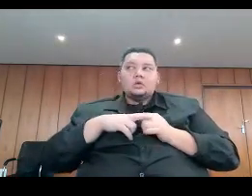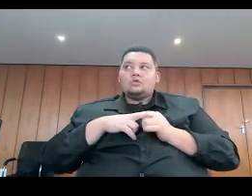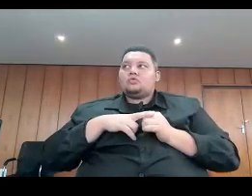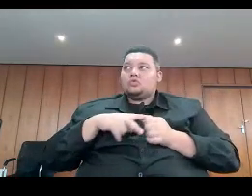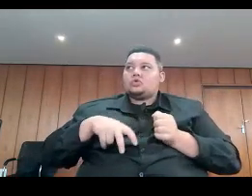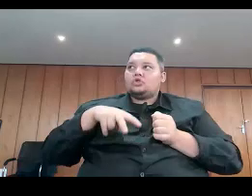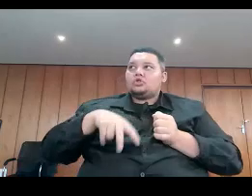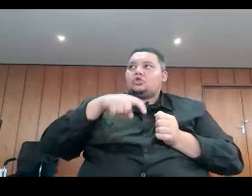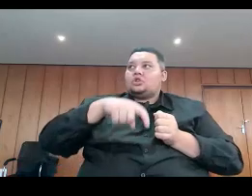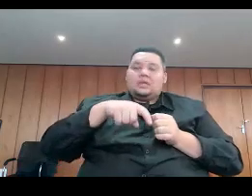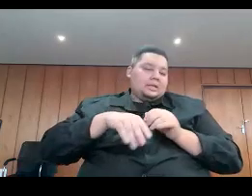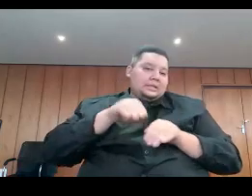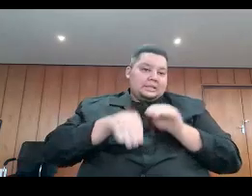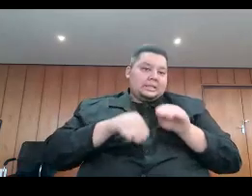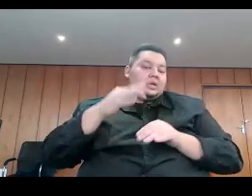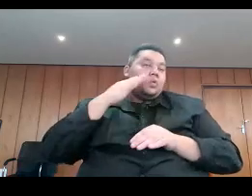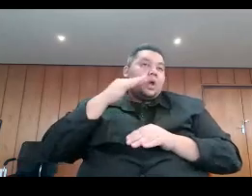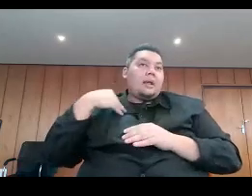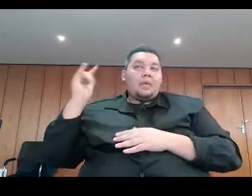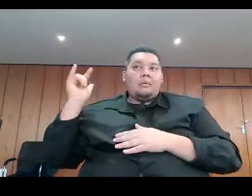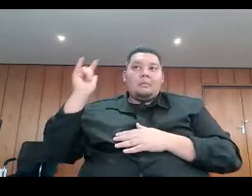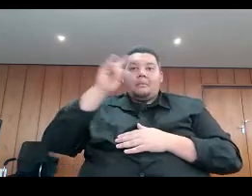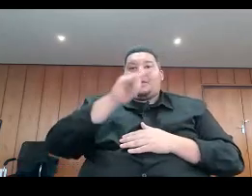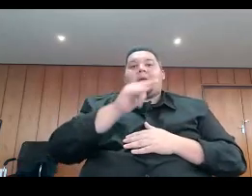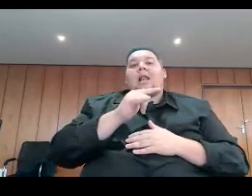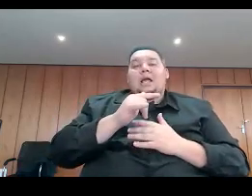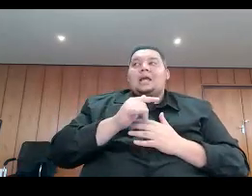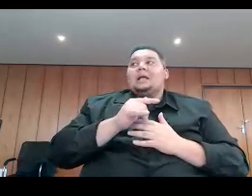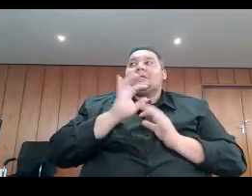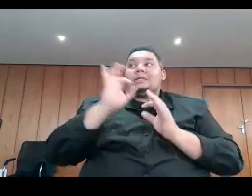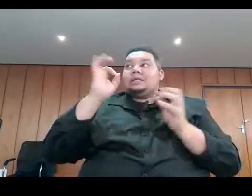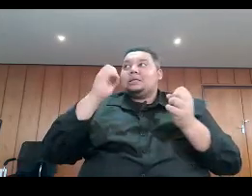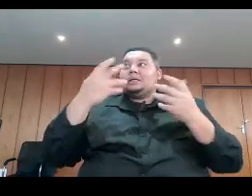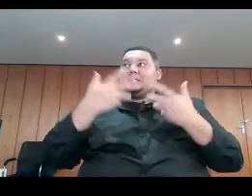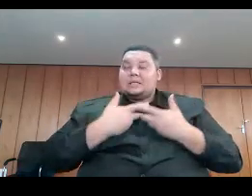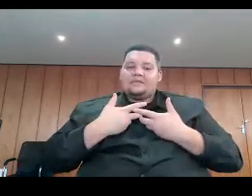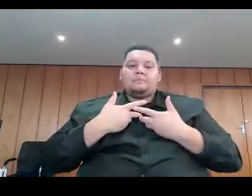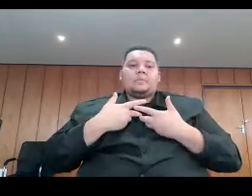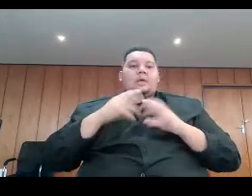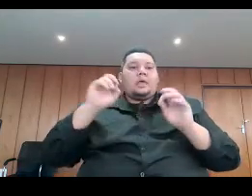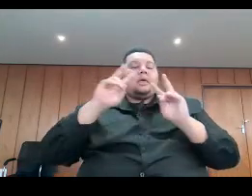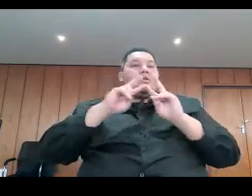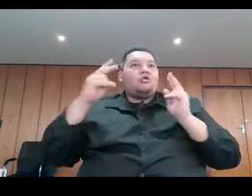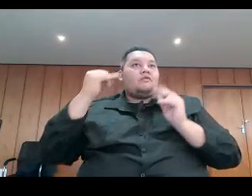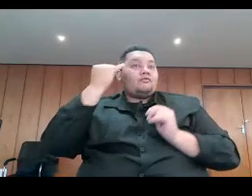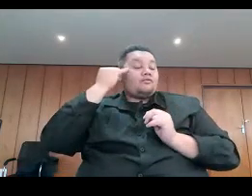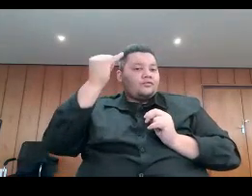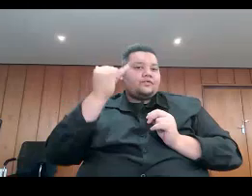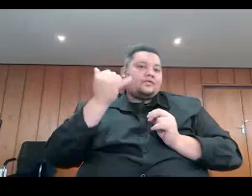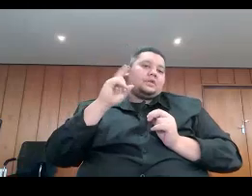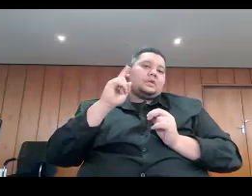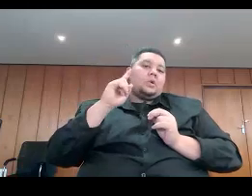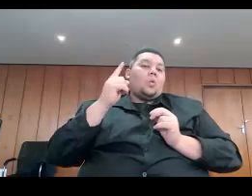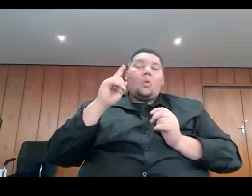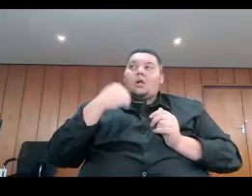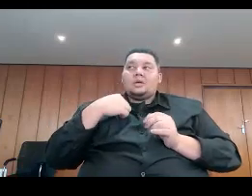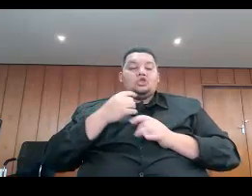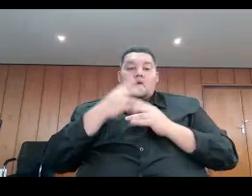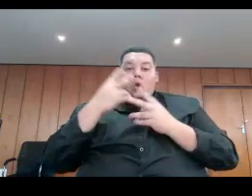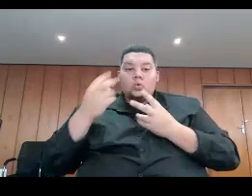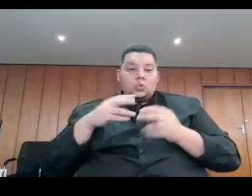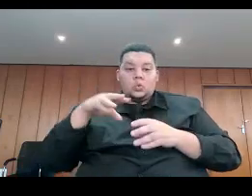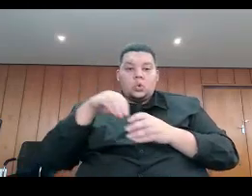down the stairs in a plane when you're non-weight bearing, it suddenly gave me such a different look at what we had actually started to